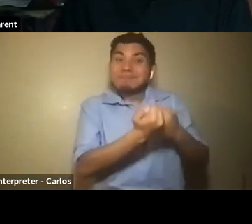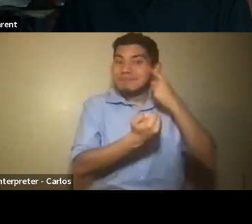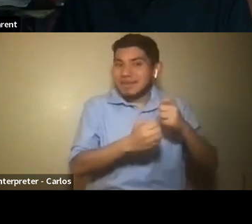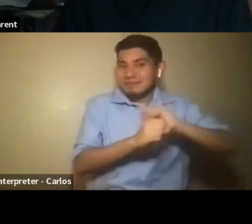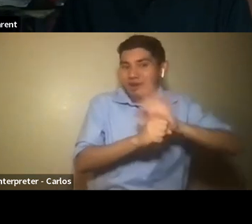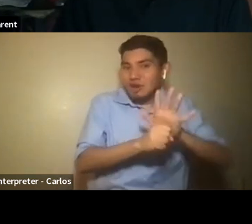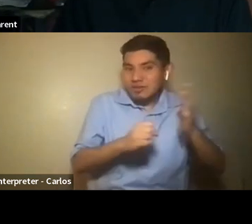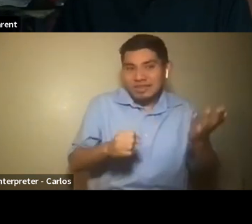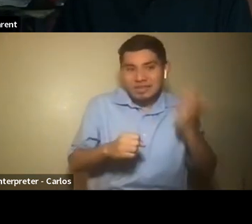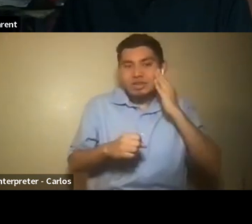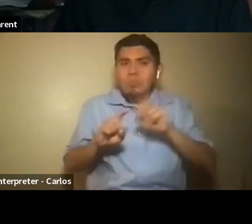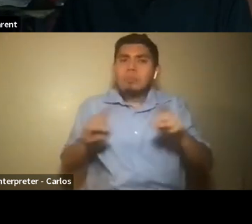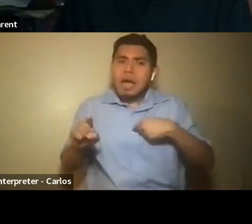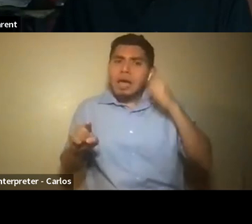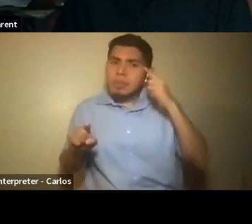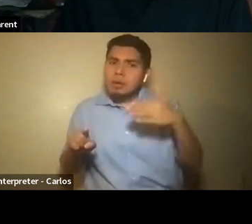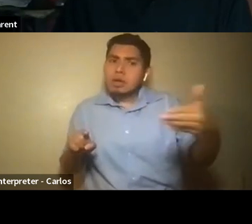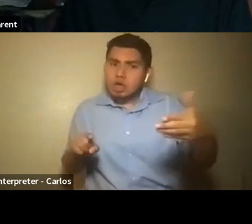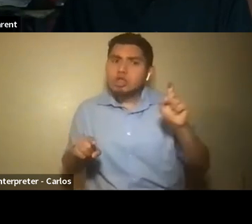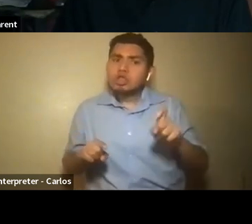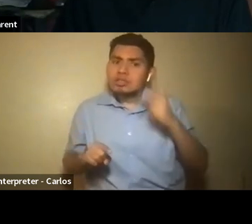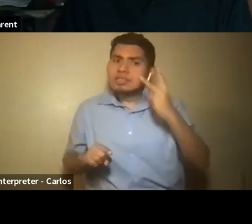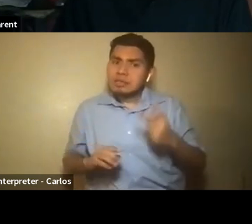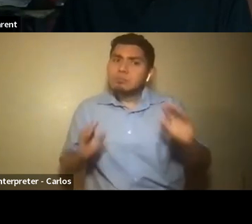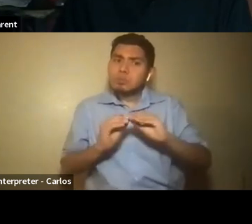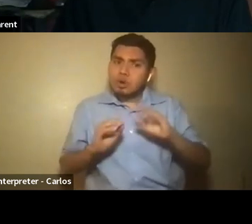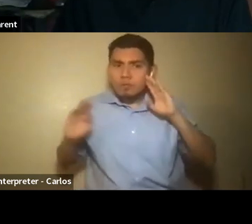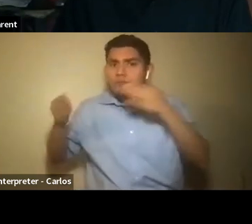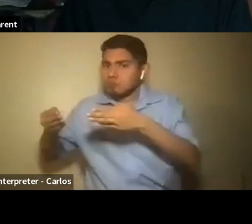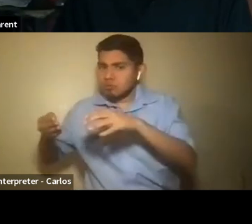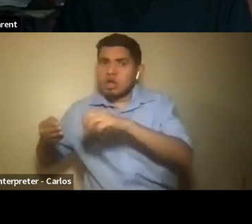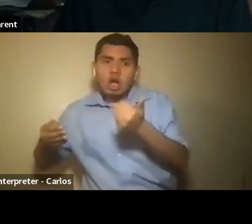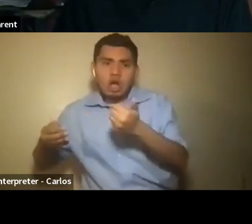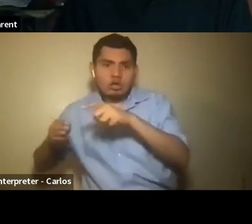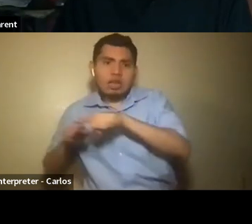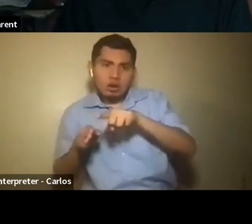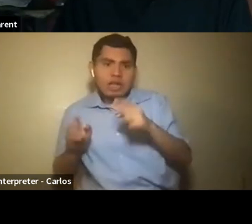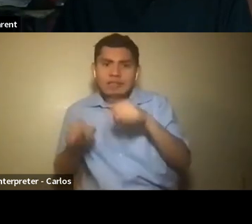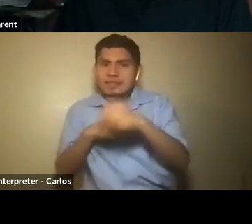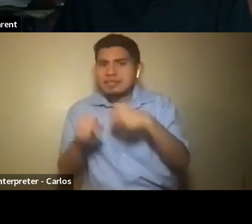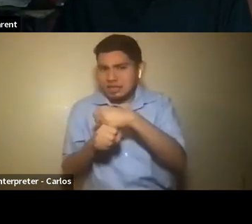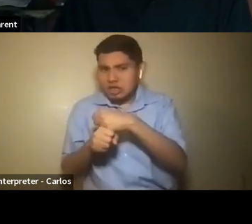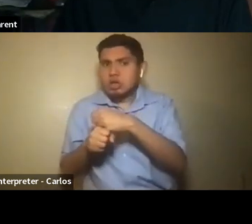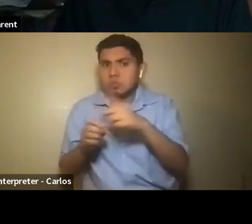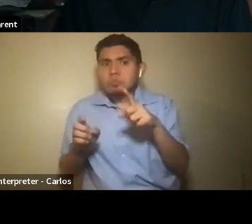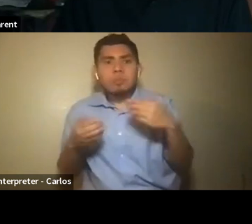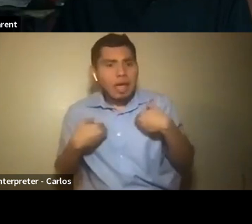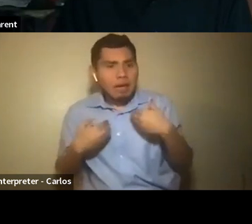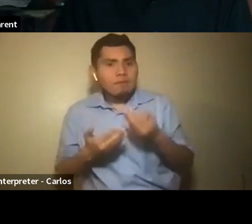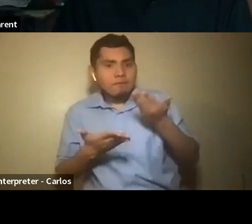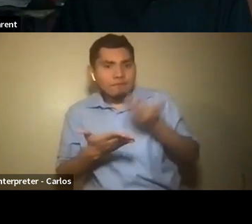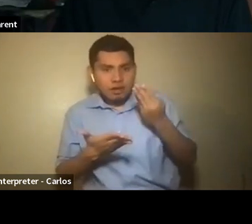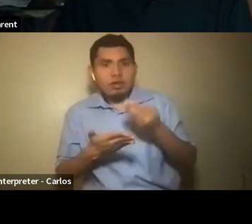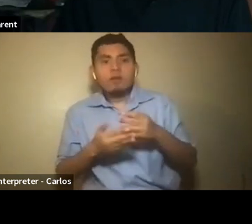think we will see a substantial focus on those areas. We have that in this current year with approved funding for the VAP community